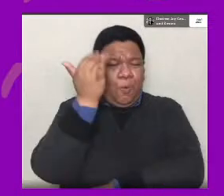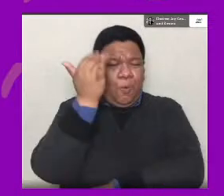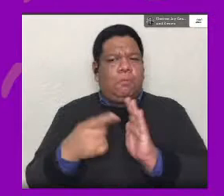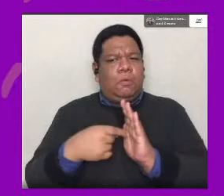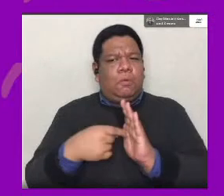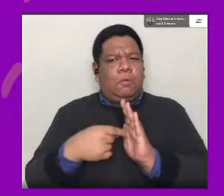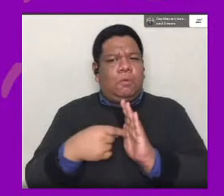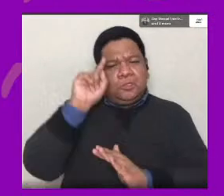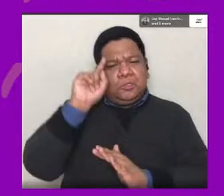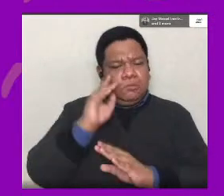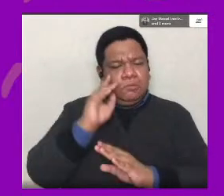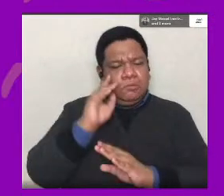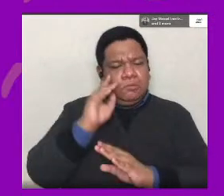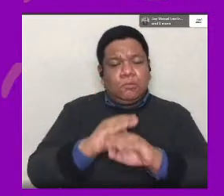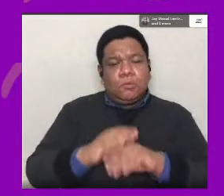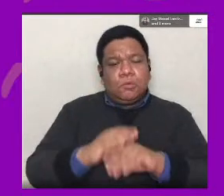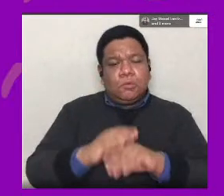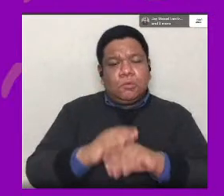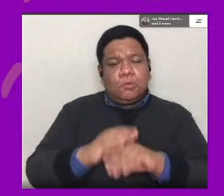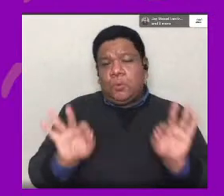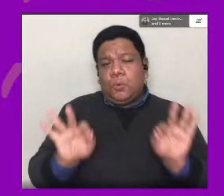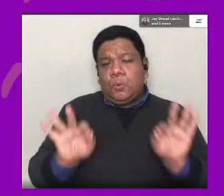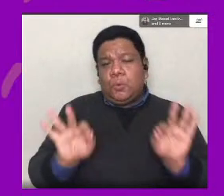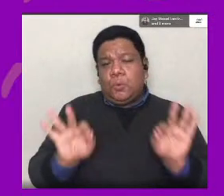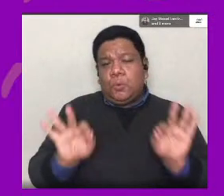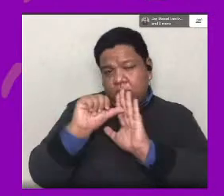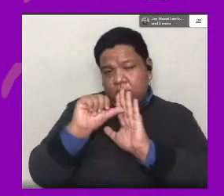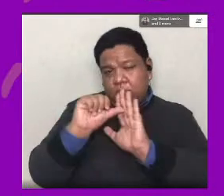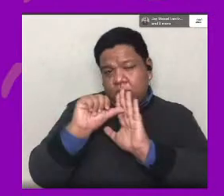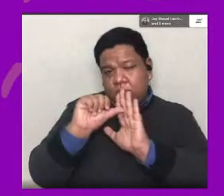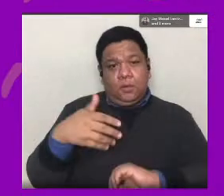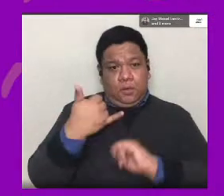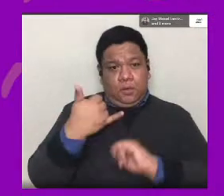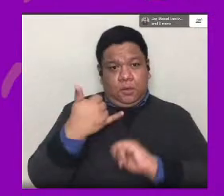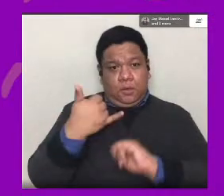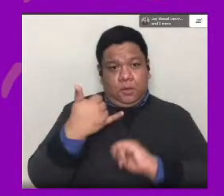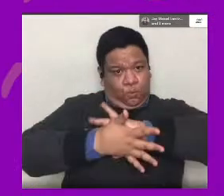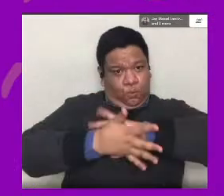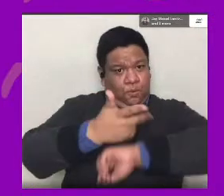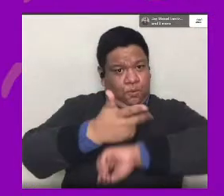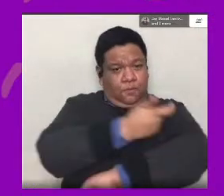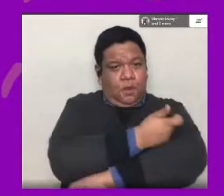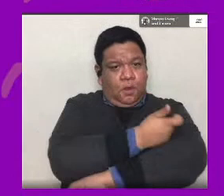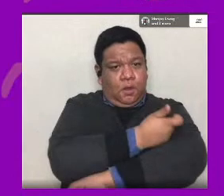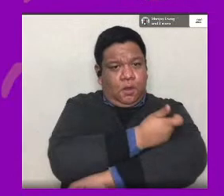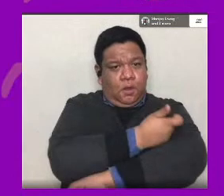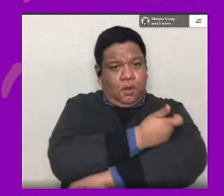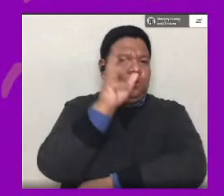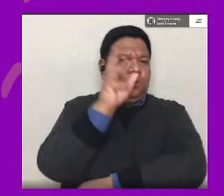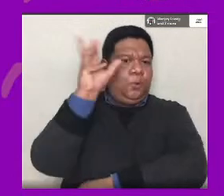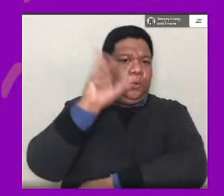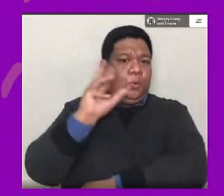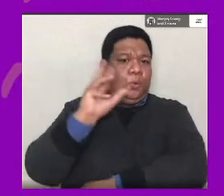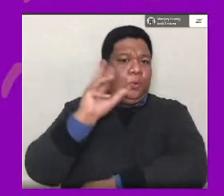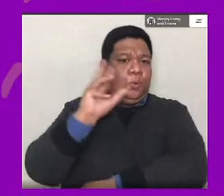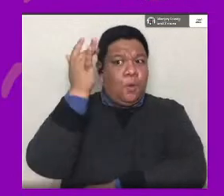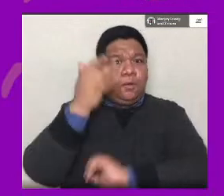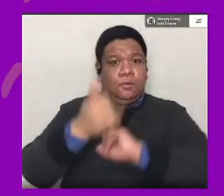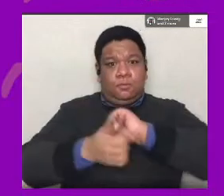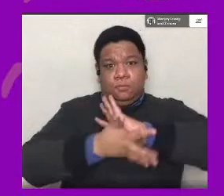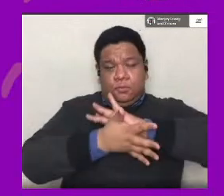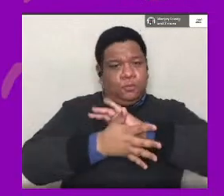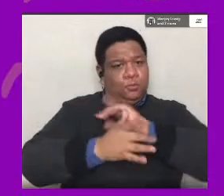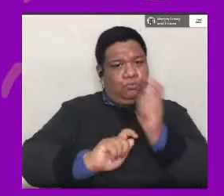Also important to keep in mind, this COVID-19 vaccine rollout is unique in the sense that the pandemic has altered the